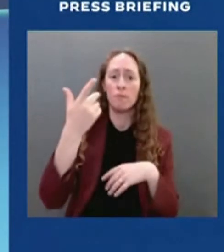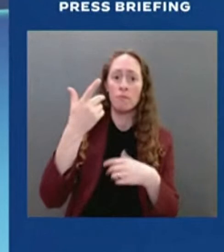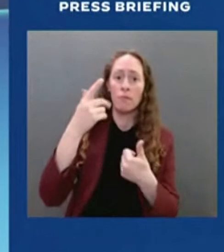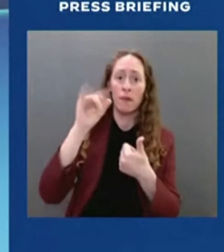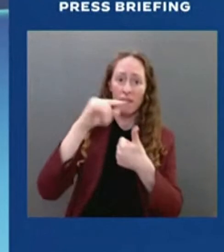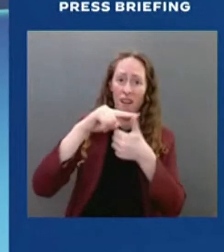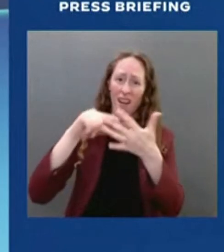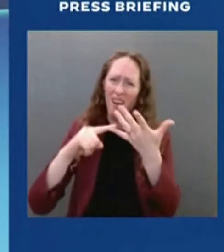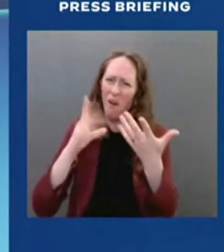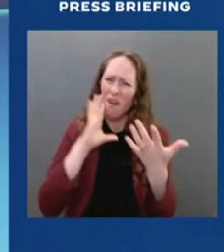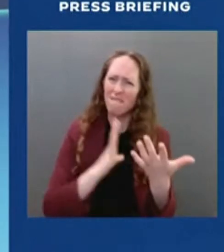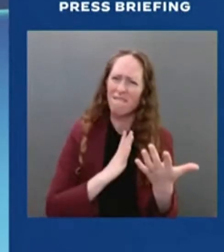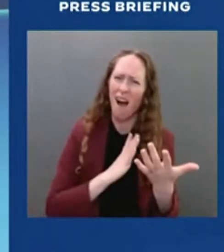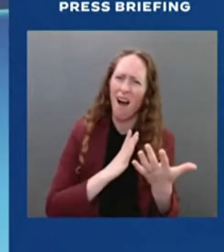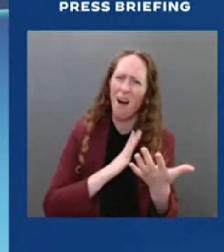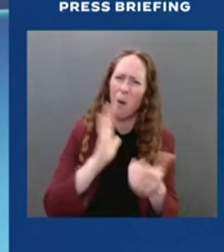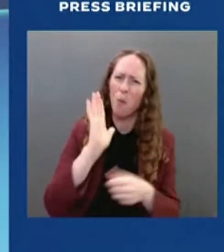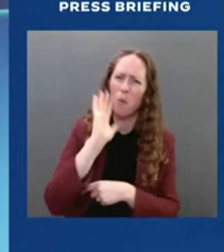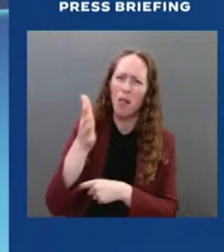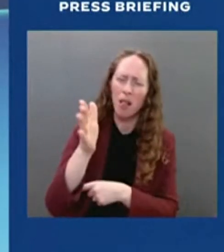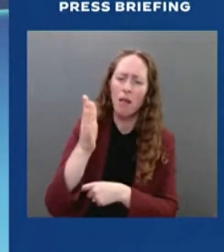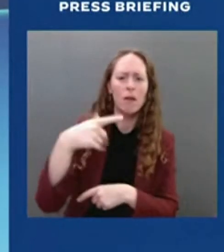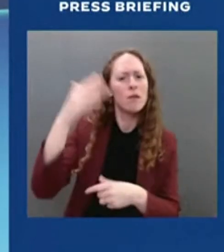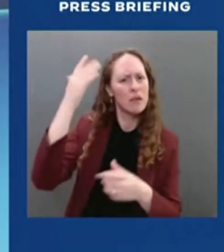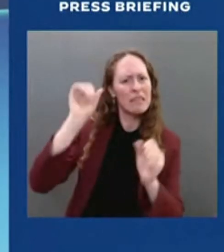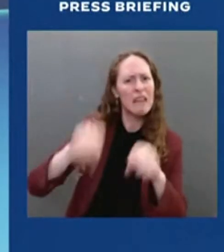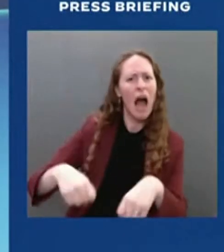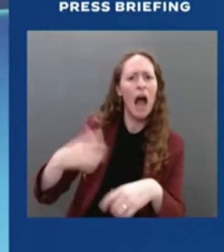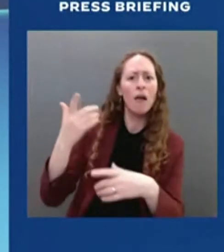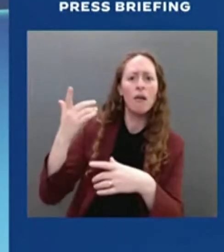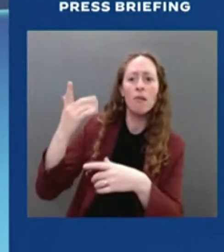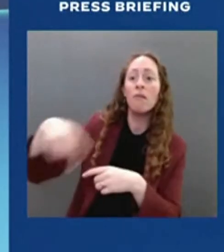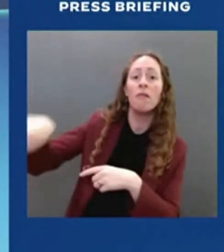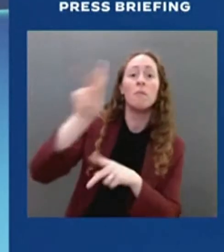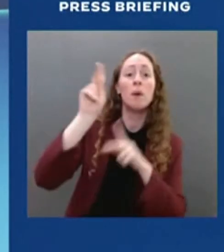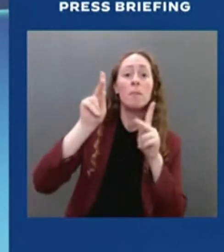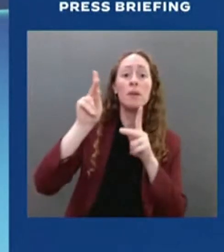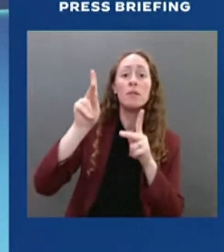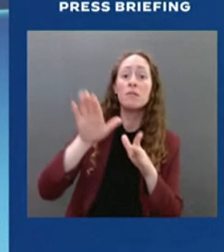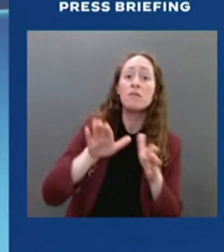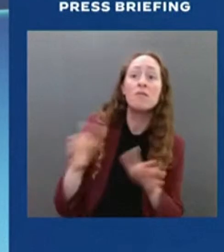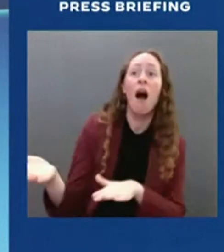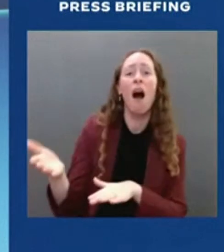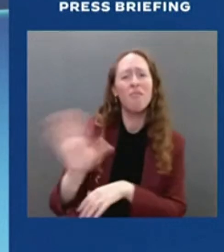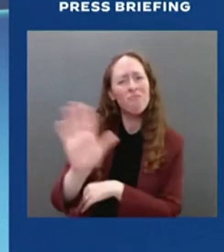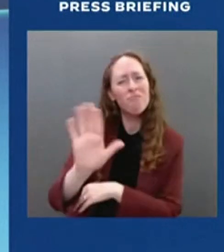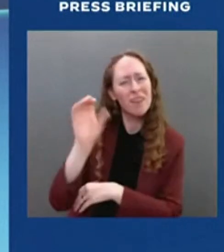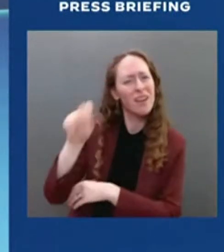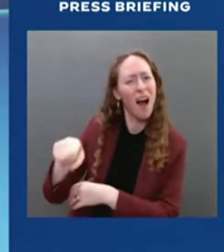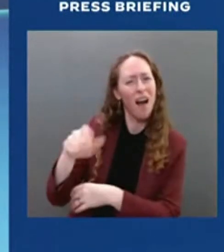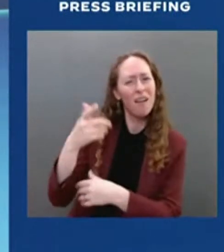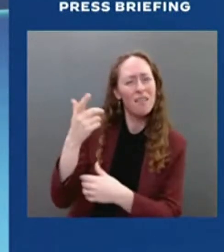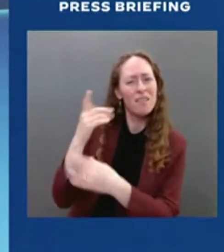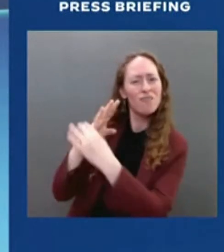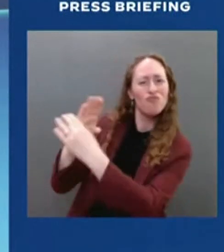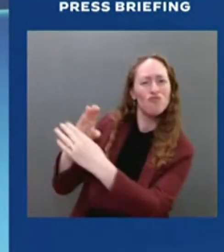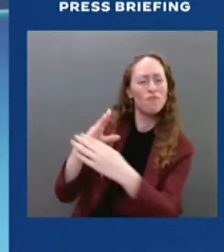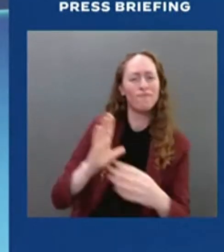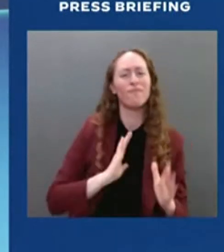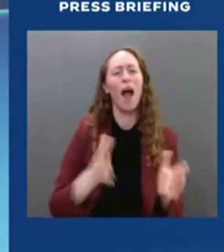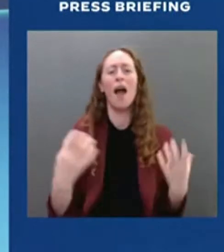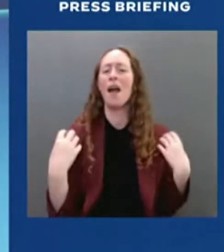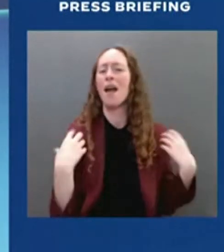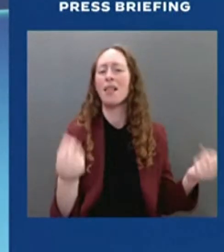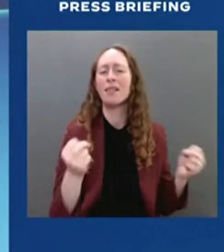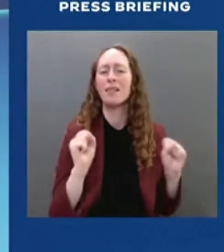Our strategy to manage BA.5 relies on making sure Americans continue to have easy and convenient access to